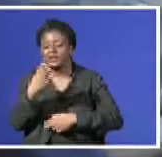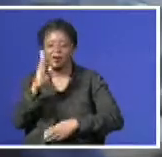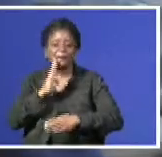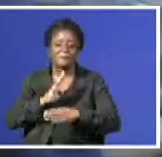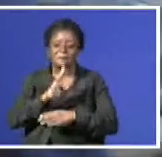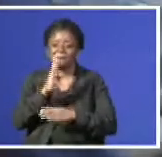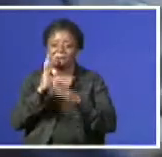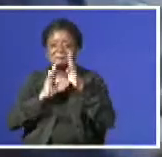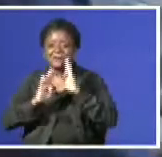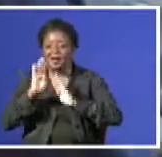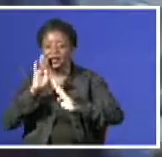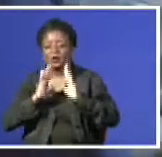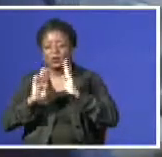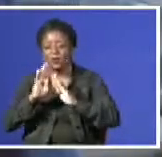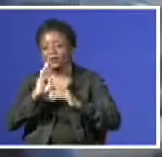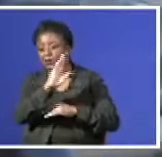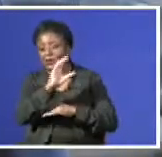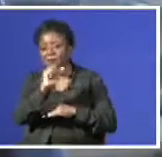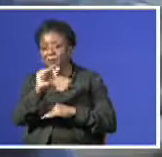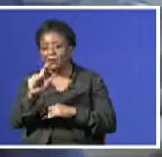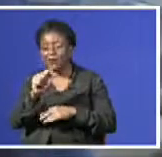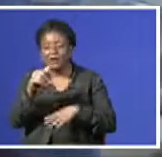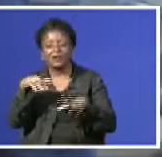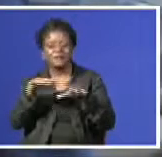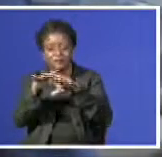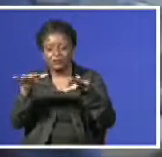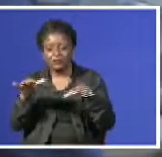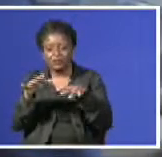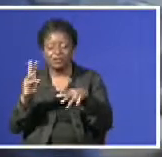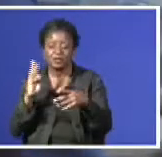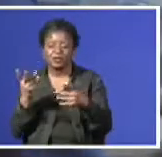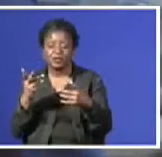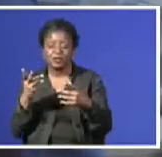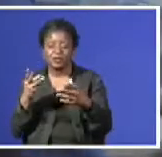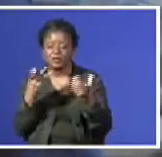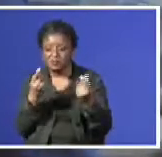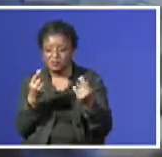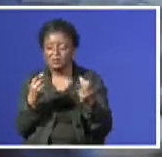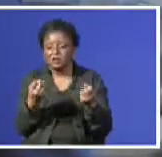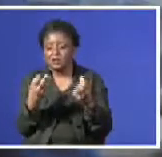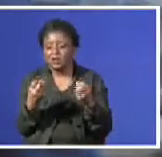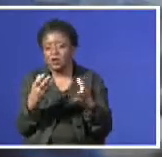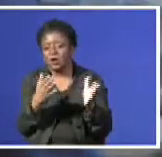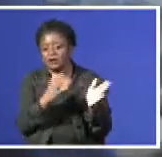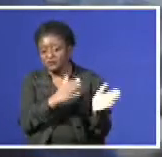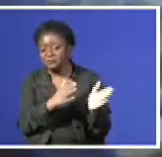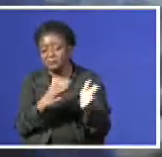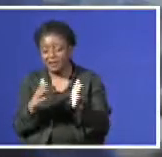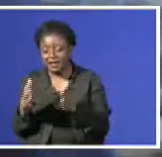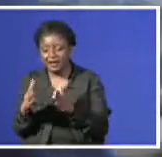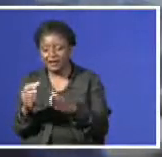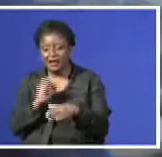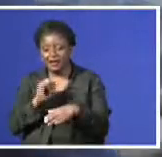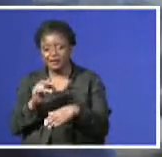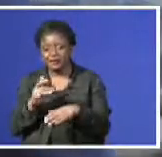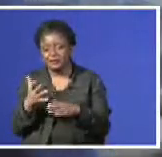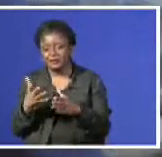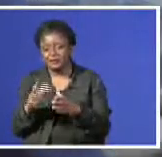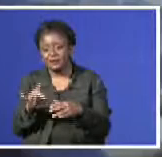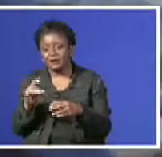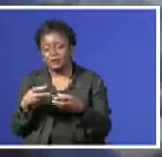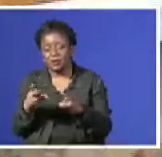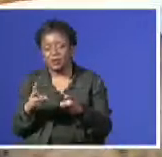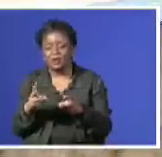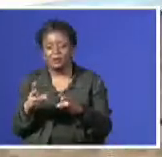in a virtual atmosphere. And so we went through a lot of planning and trying to strategize how best we can do that. So we came up with a